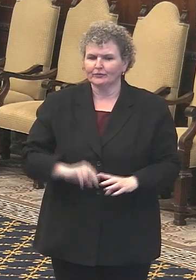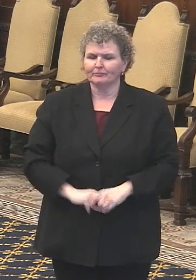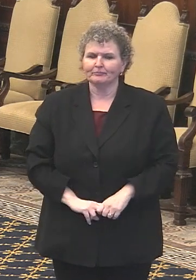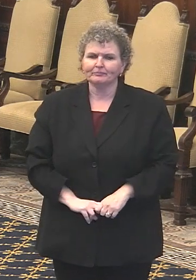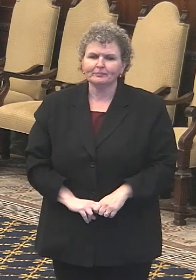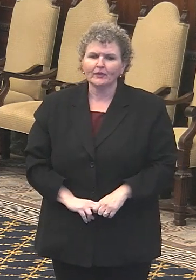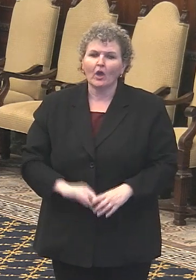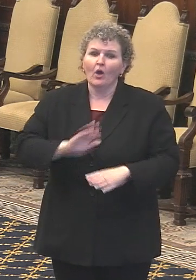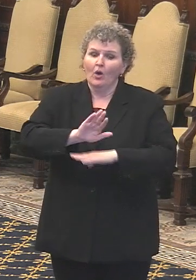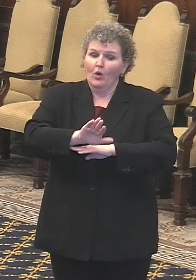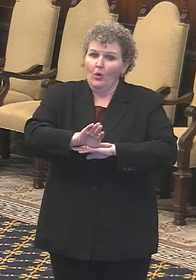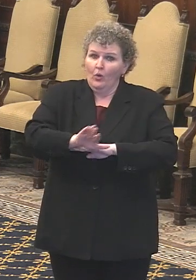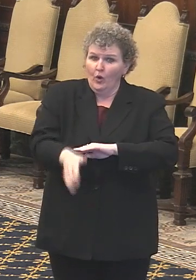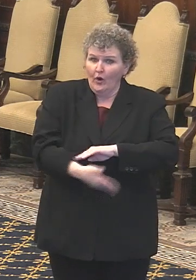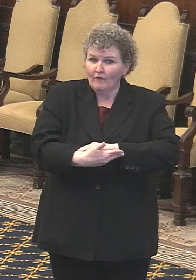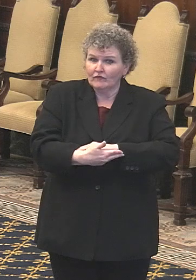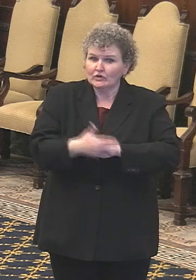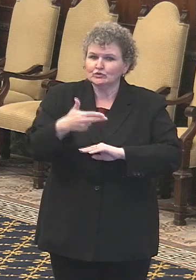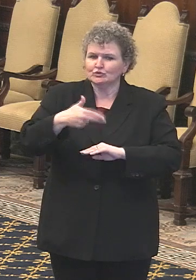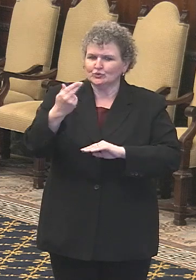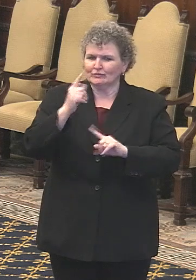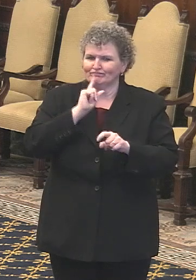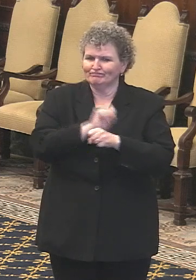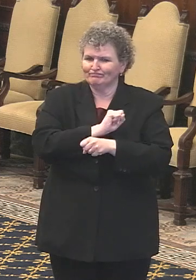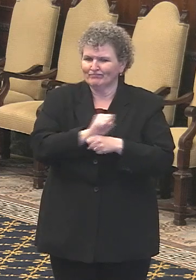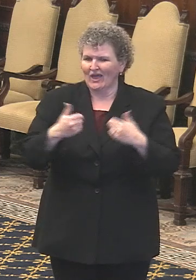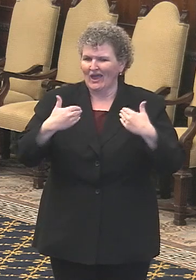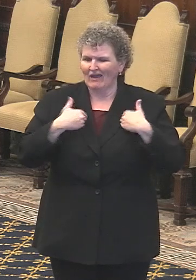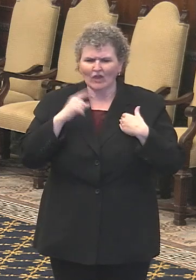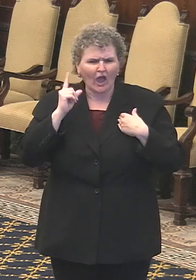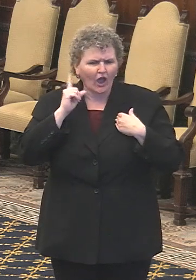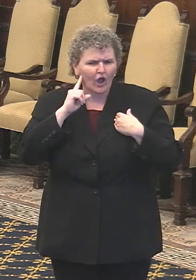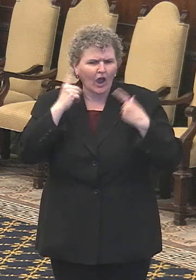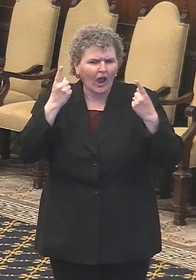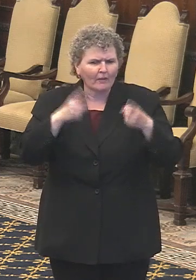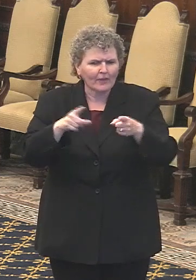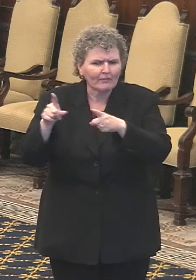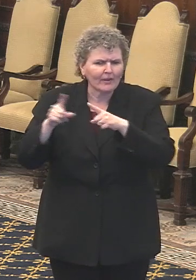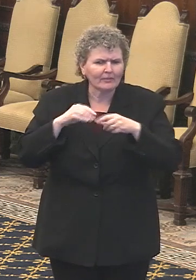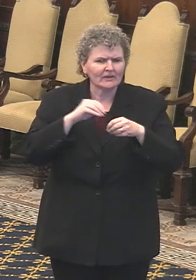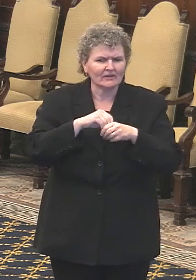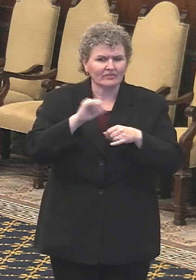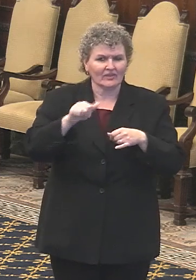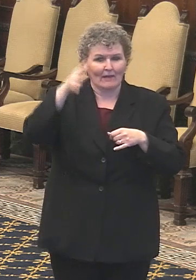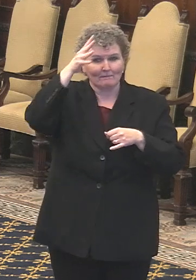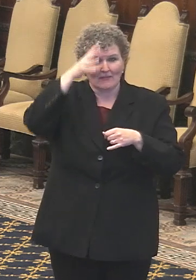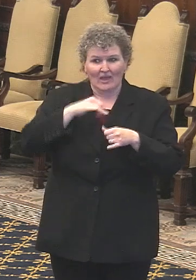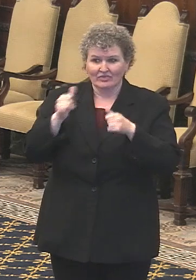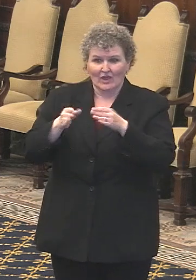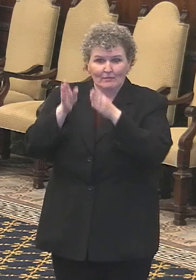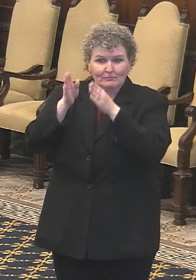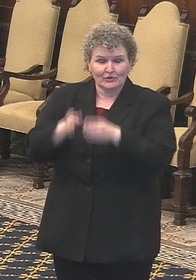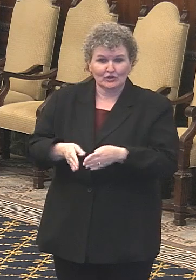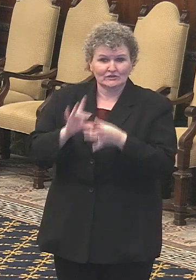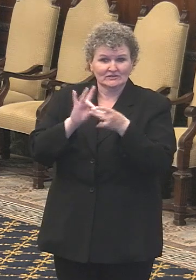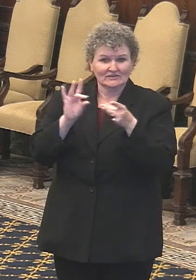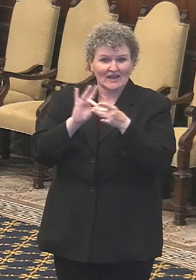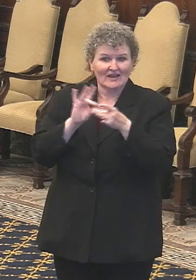overnight, and I guess the early reporting is that a man who claims that he had the right to